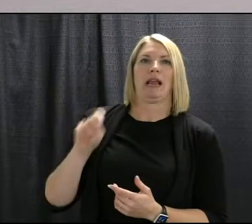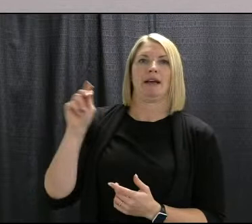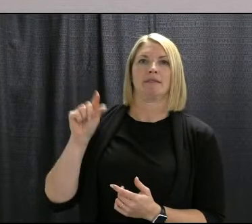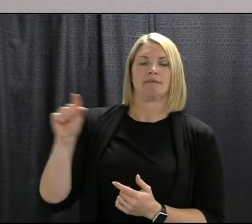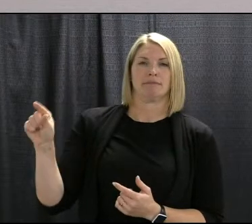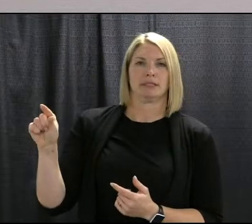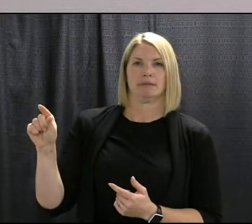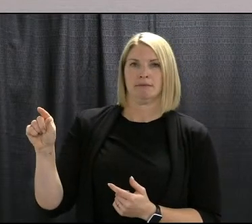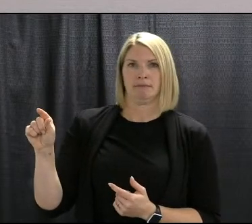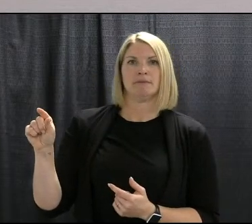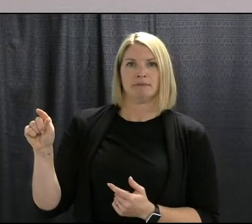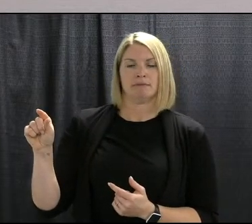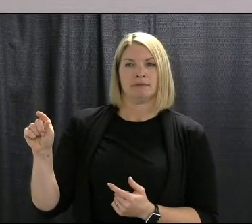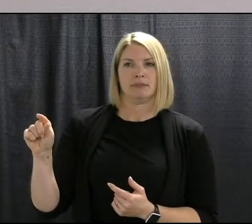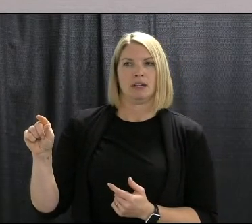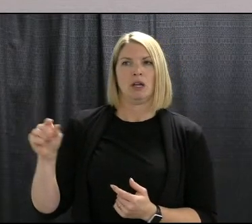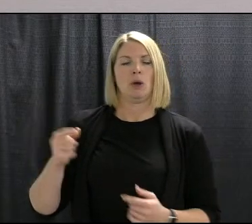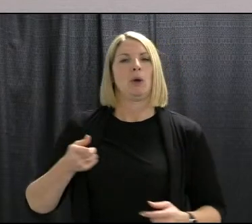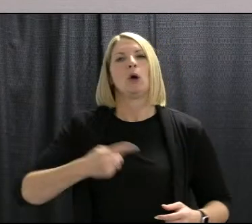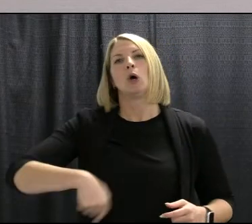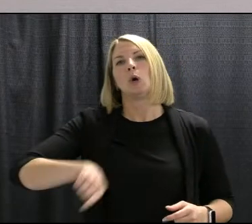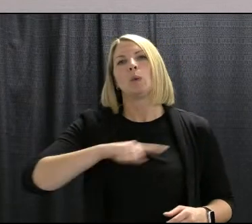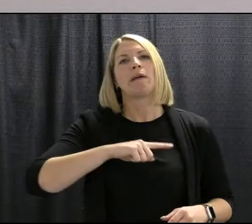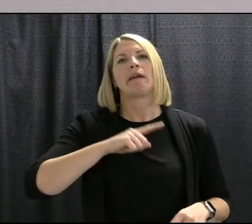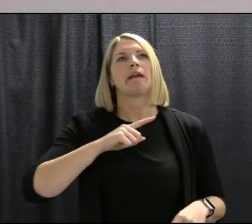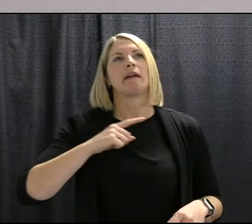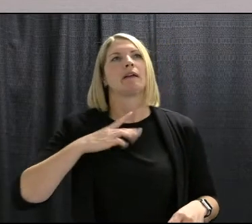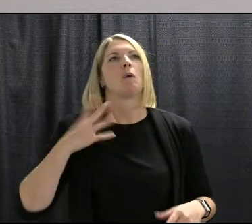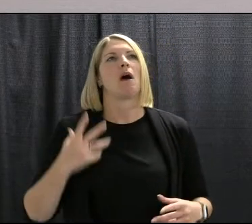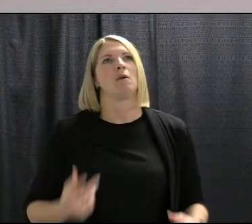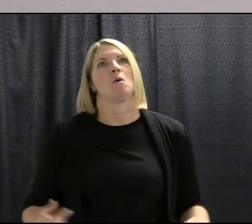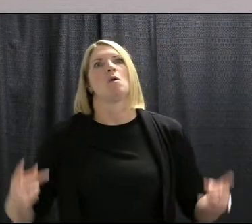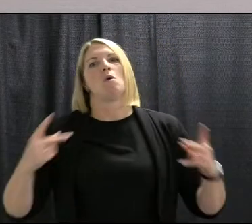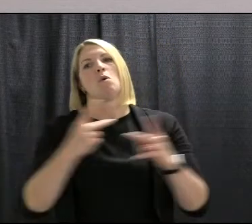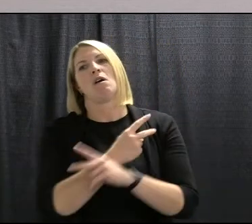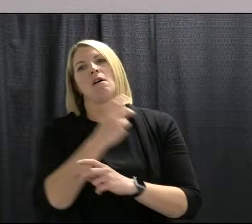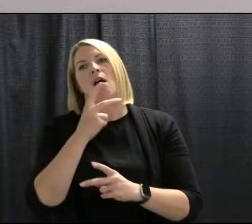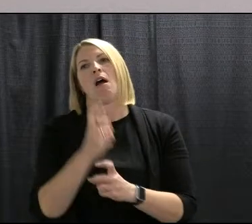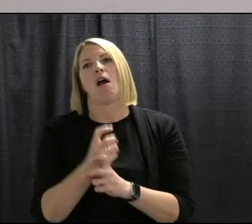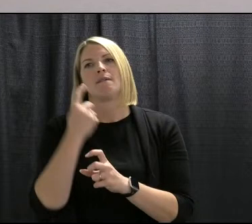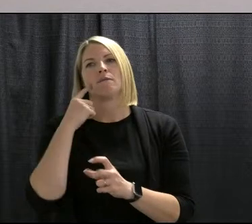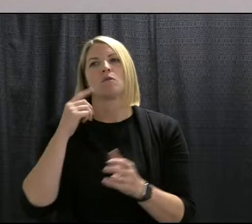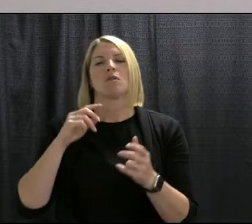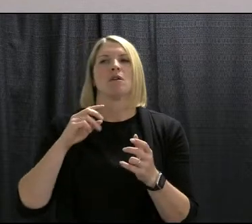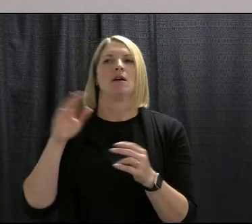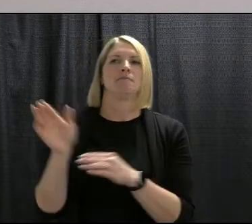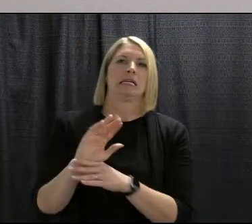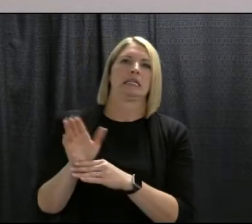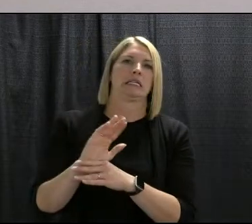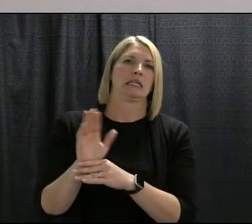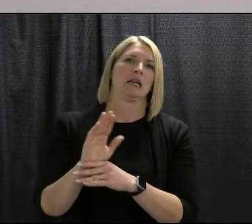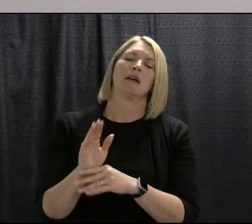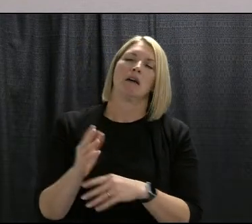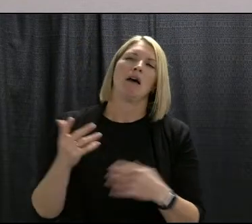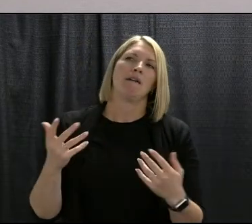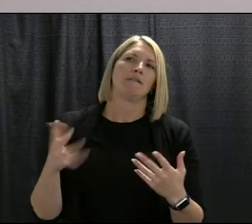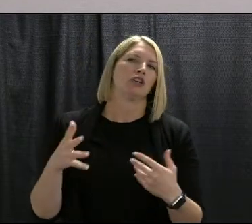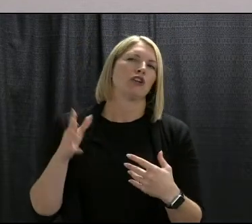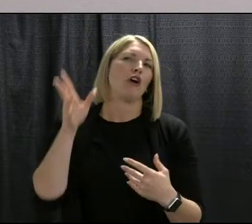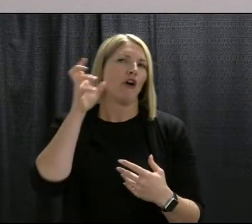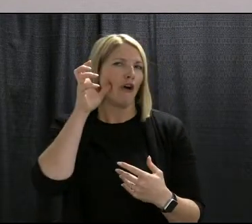We don't want to make this bureaucratic and more red tape for businesses. We hear enough about trying to remove the red tape from